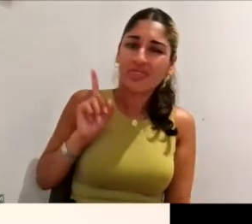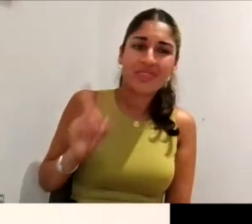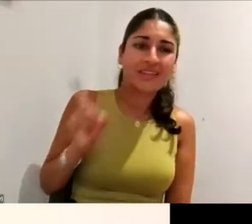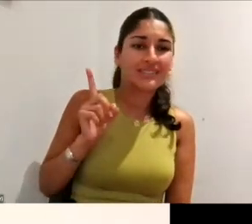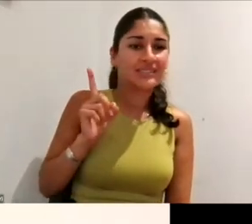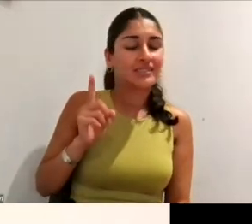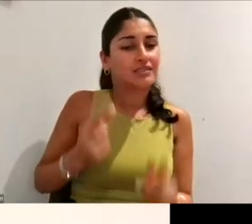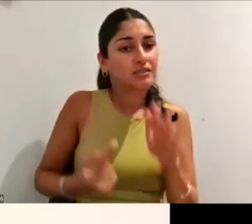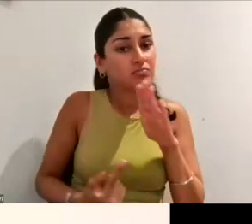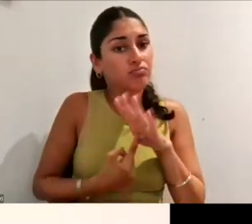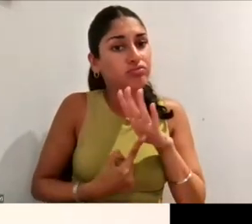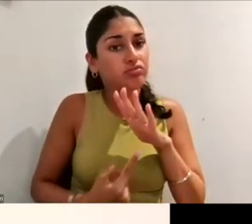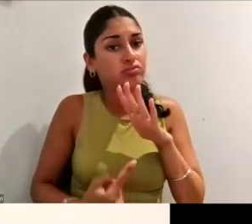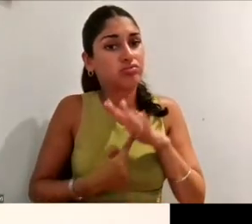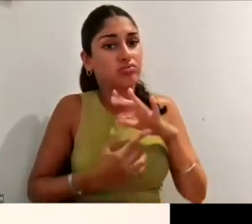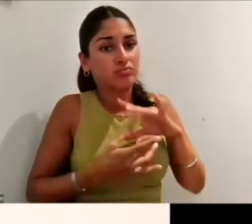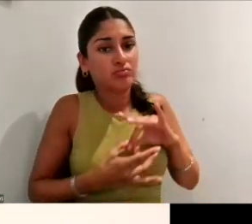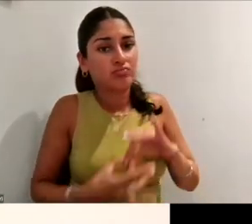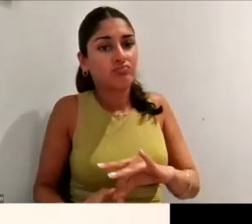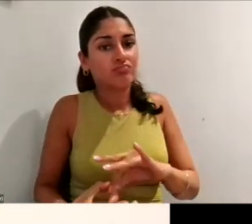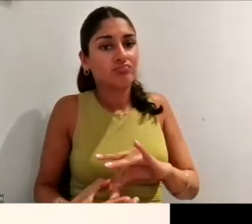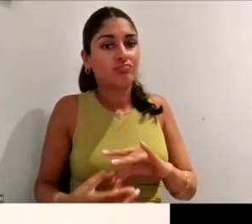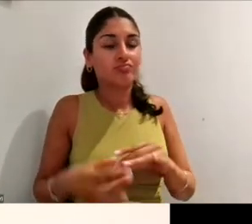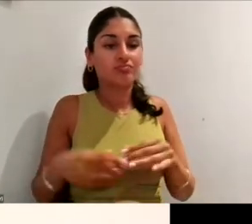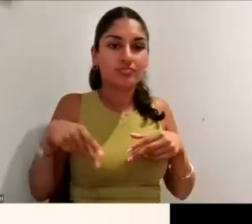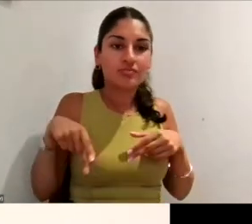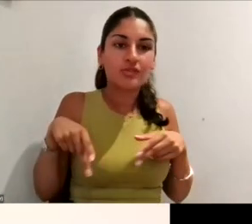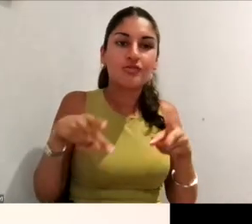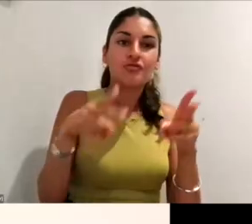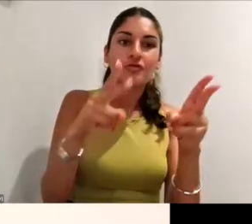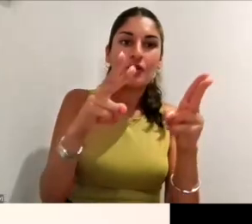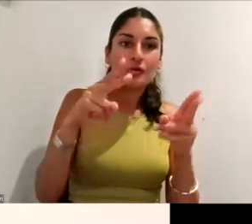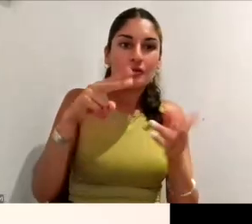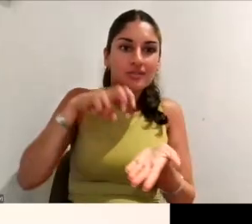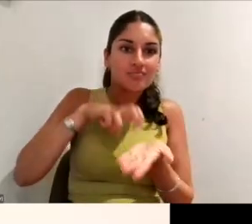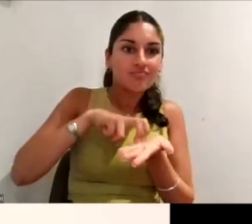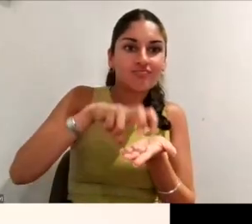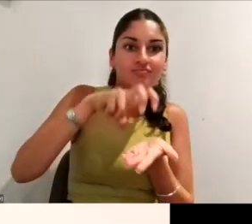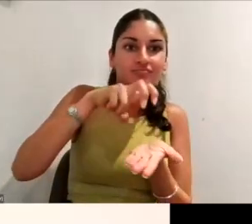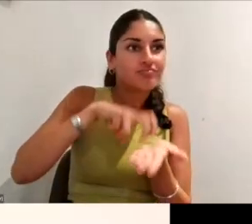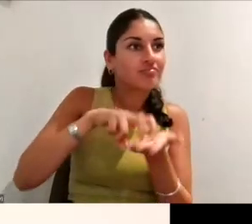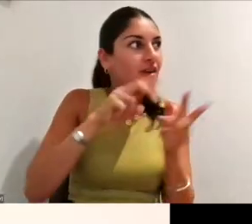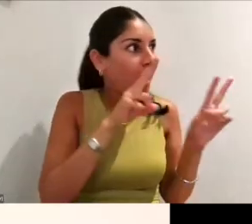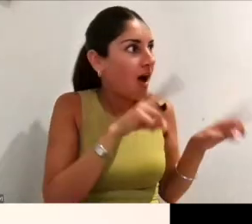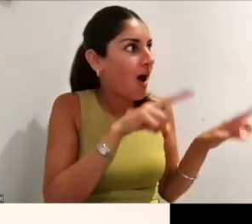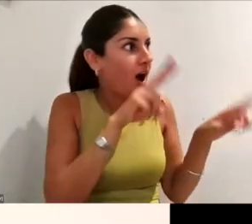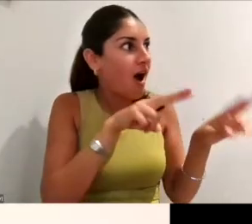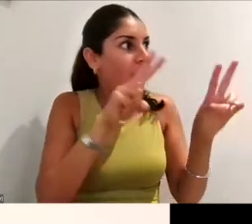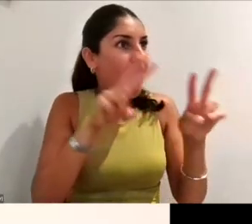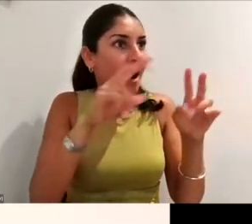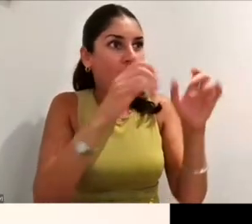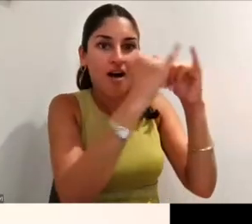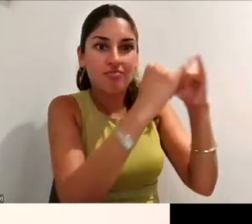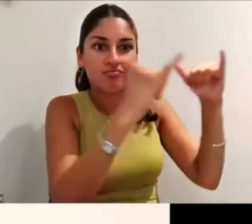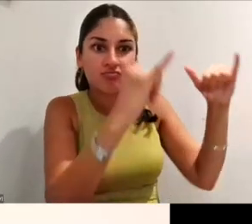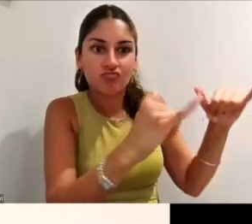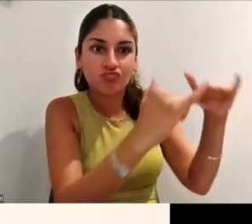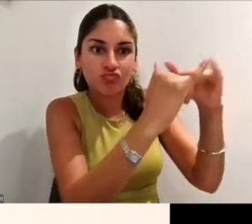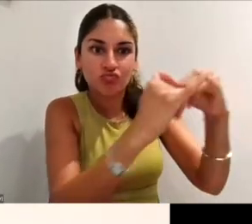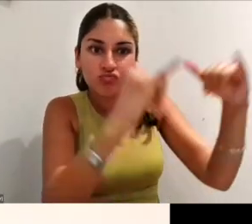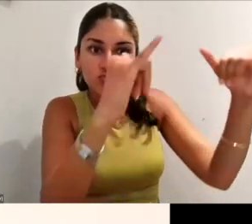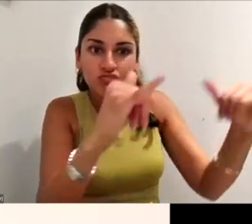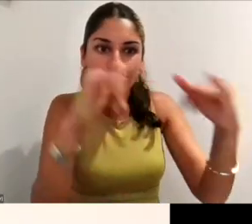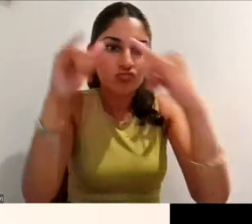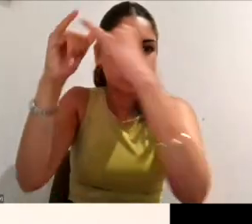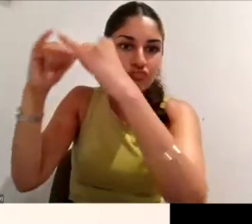We pass through bustling city streets with vendors sitting on roadsides shouting their wares. Mum starts to point things out